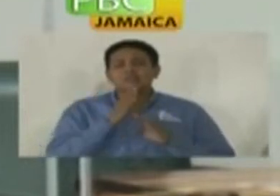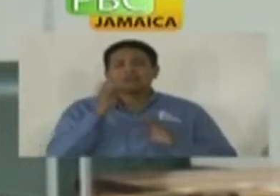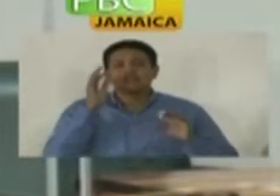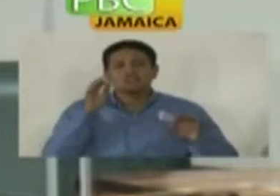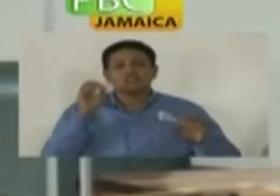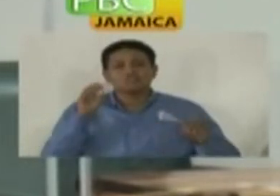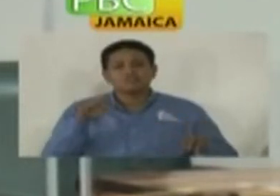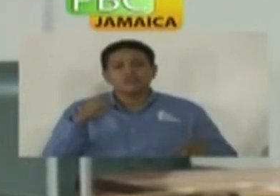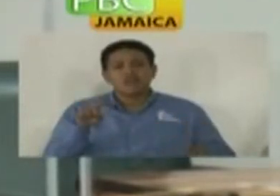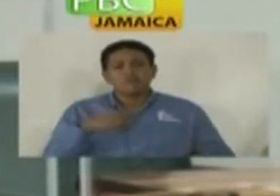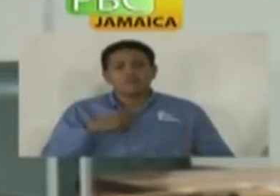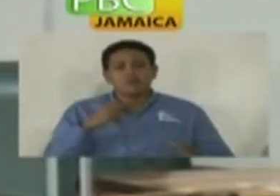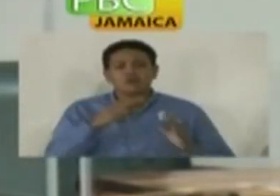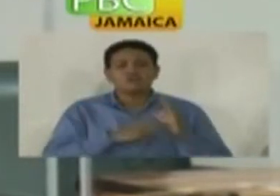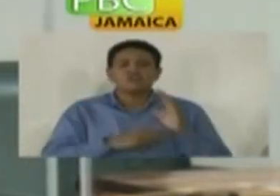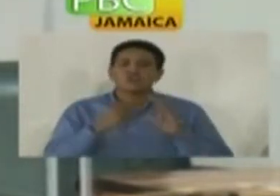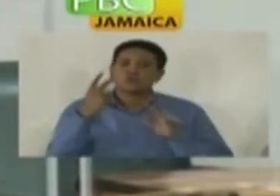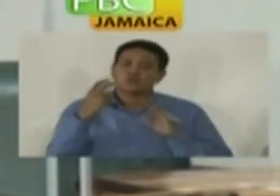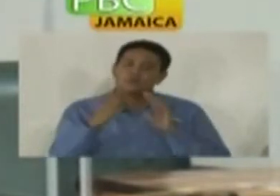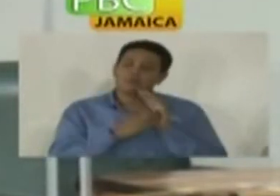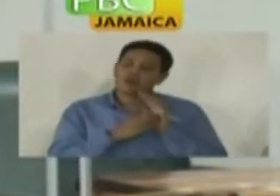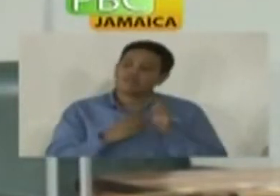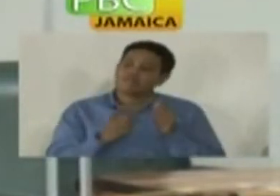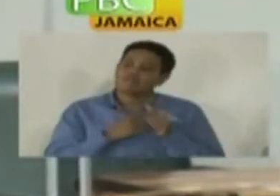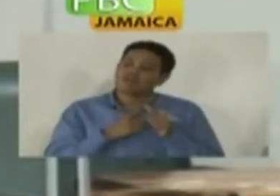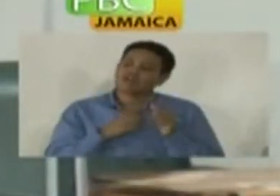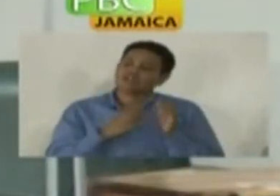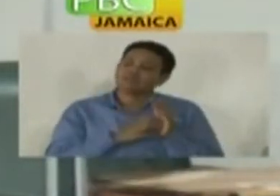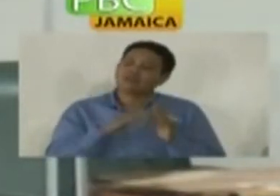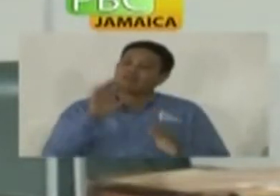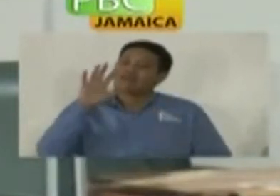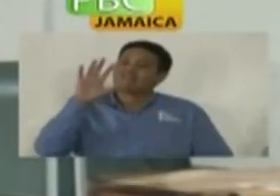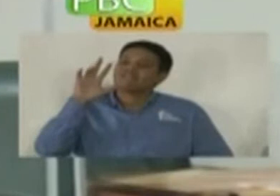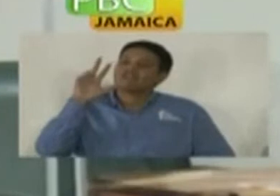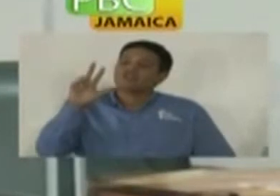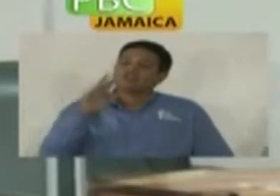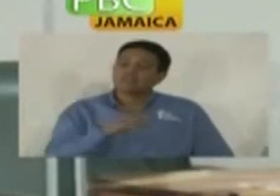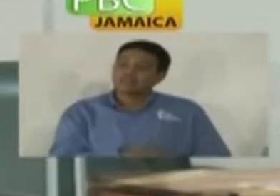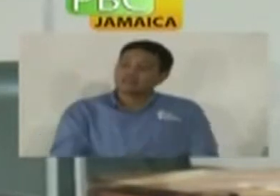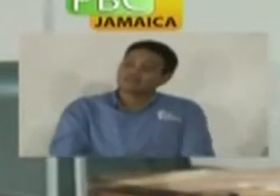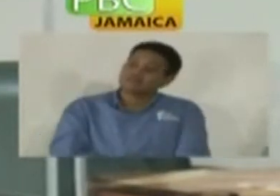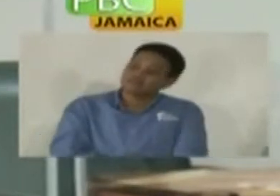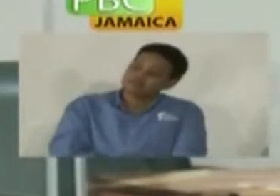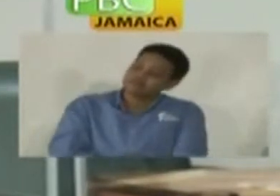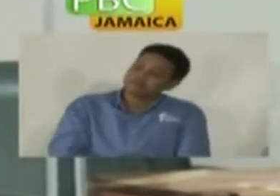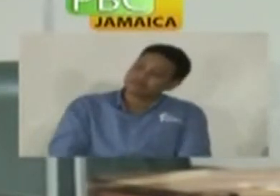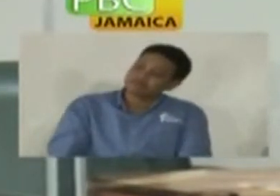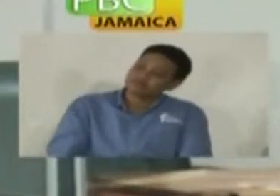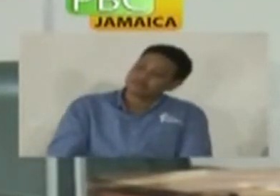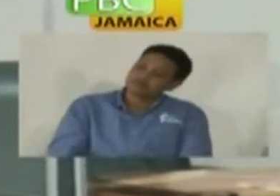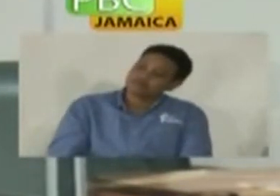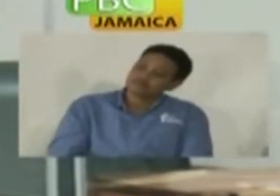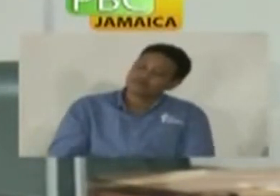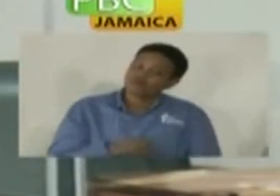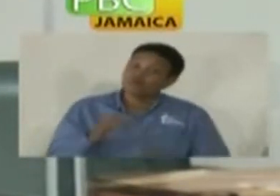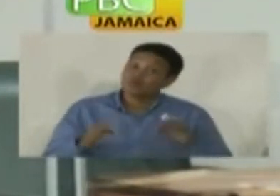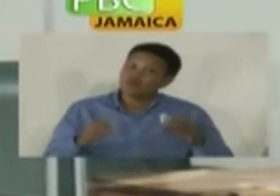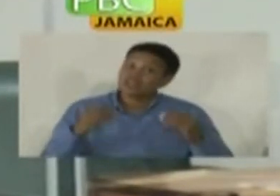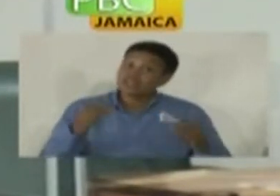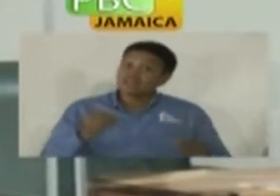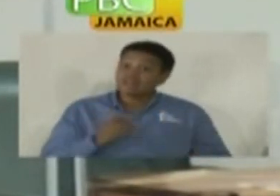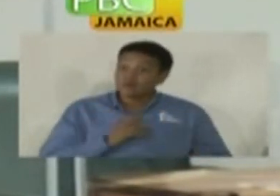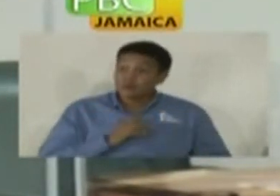two paragraphs. The first is paragraph 53. The court has given anxious